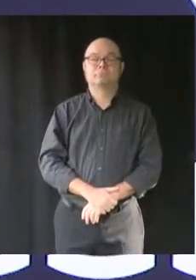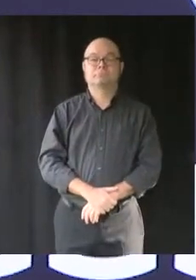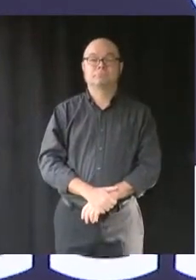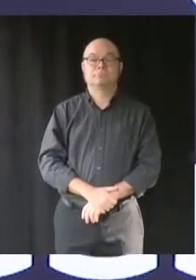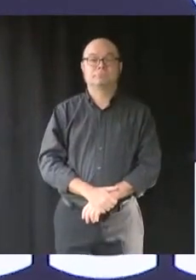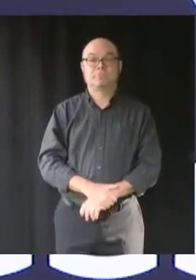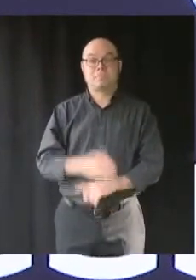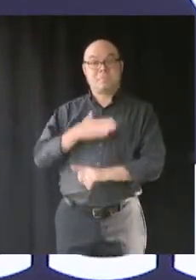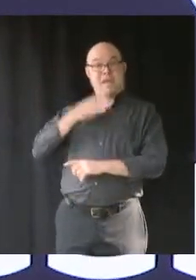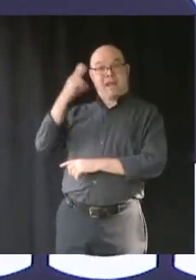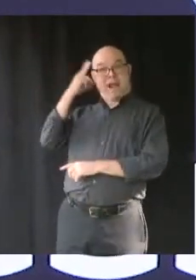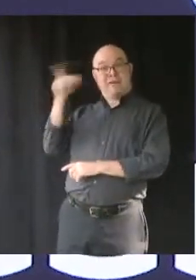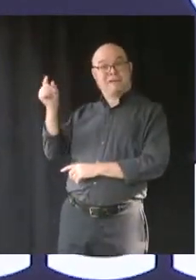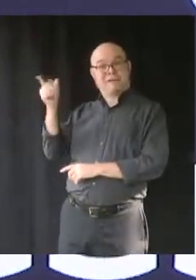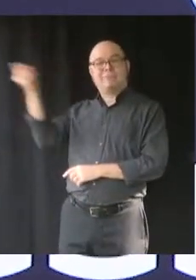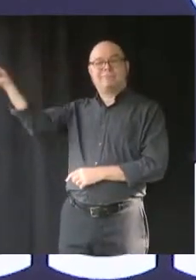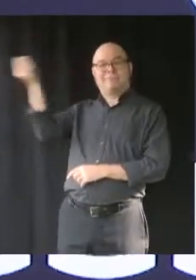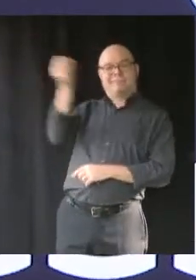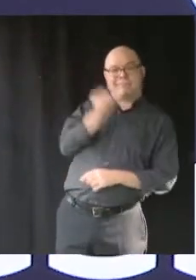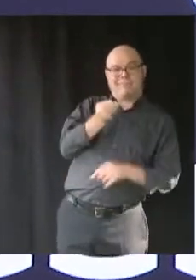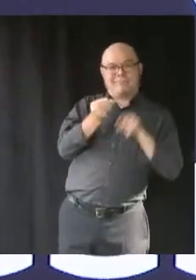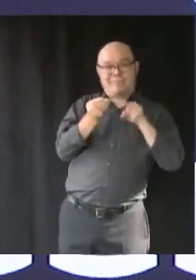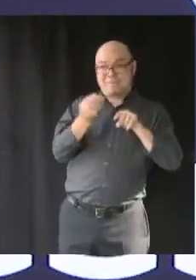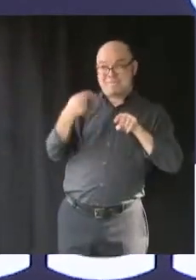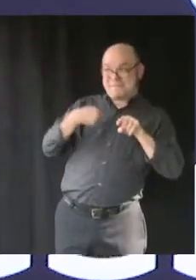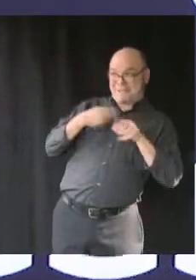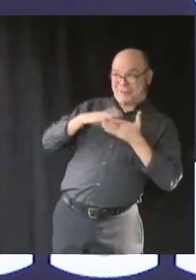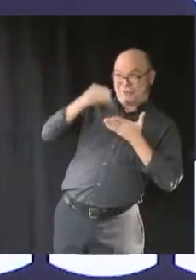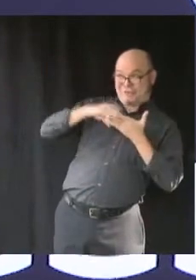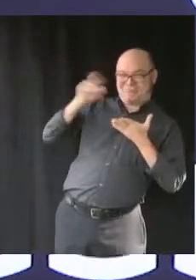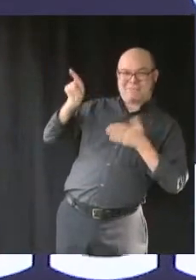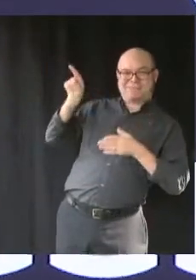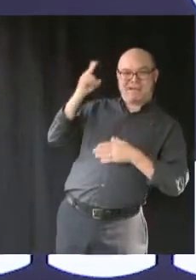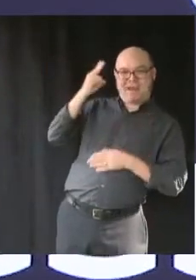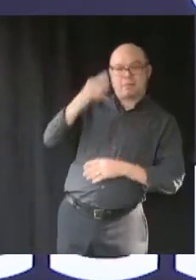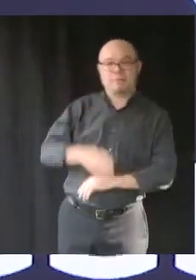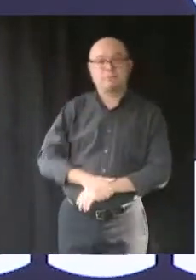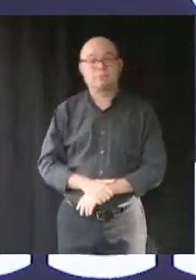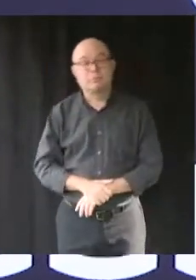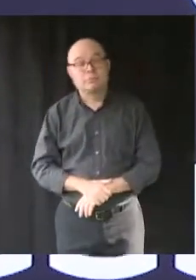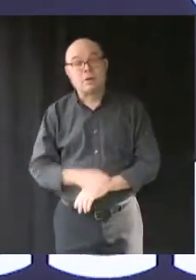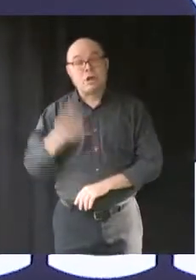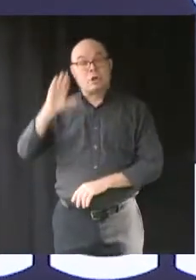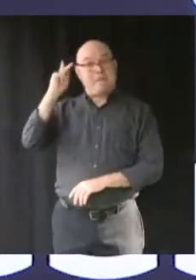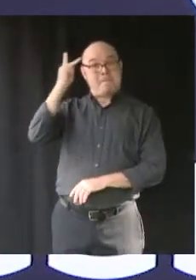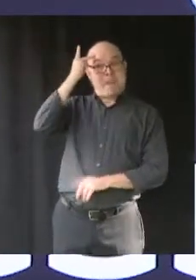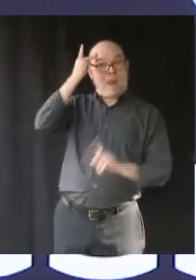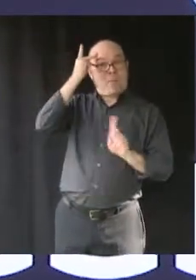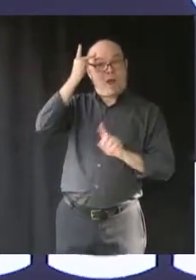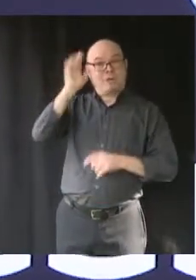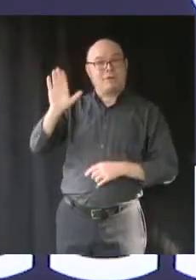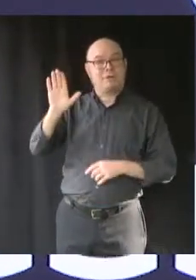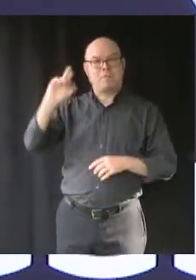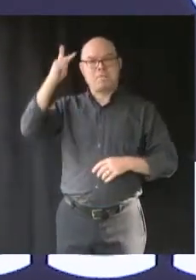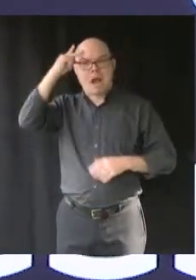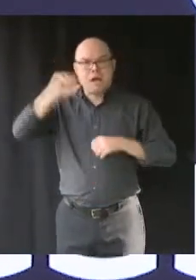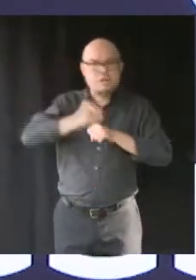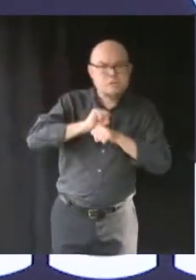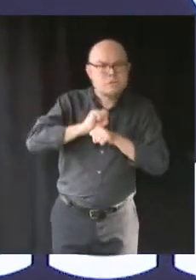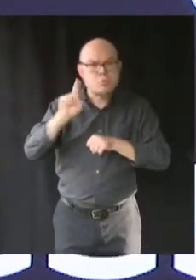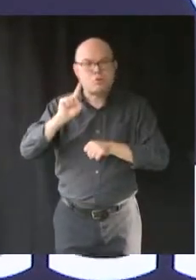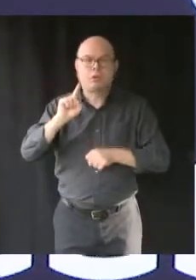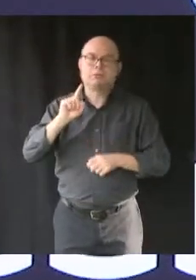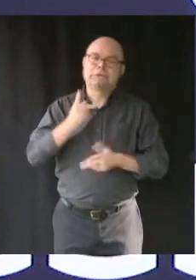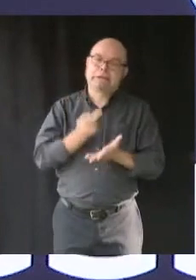my own family, learned the art of politics from her family at the kitchen table, and she's taken those lessons with her